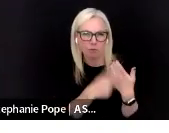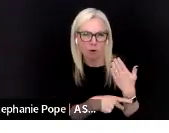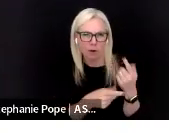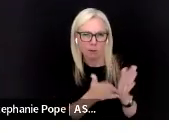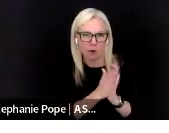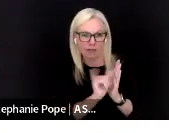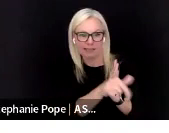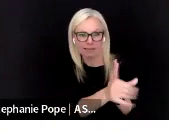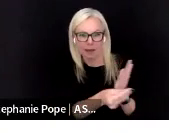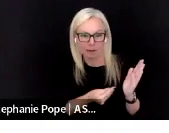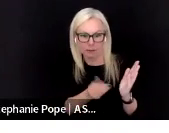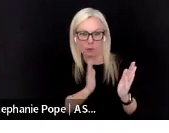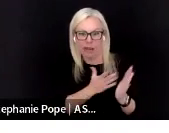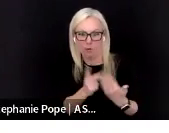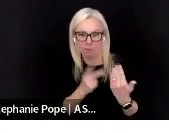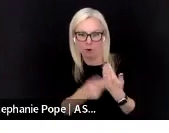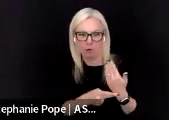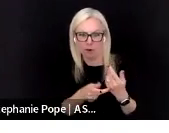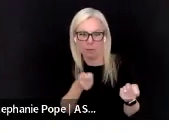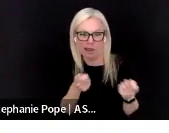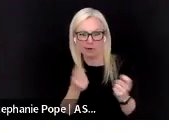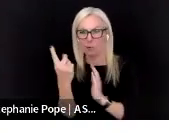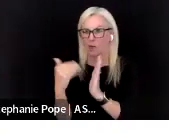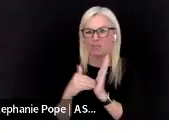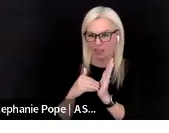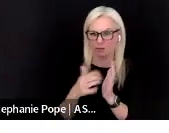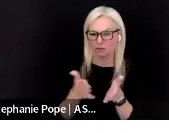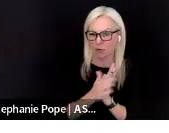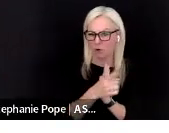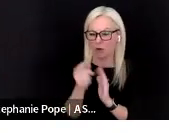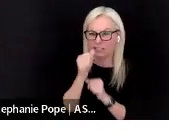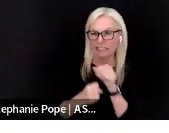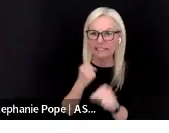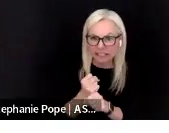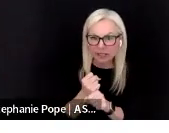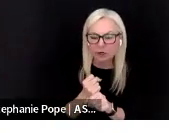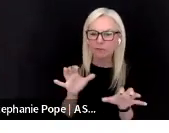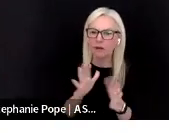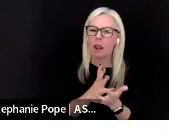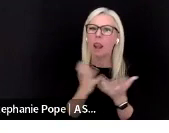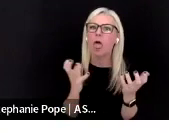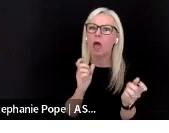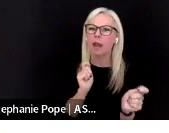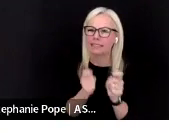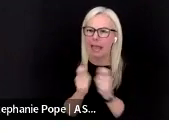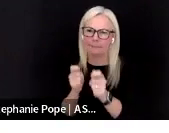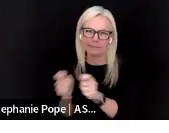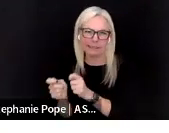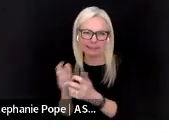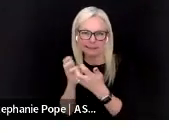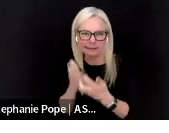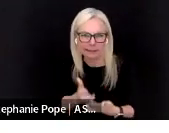that come through our program. We usually handle about 1,000 of these requests a year. We've done a lot of adaption over the past couple of years to adapt